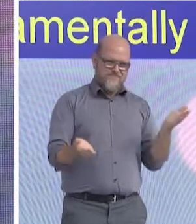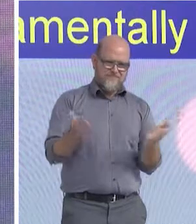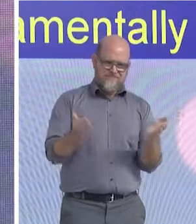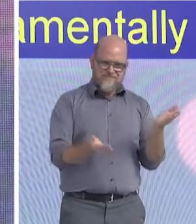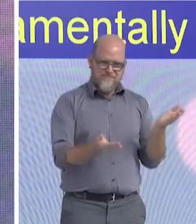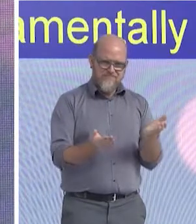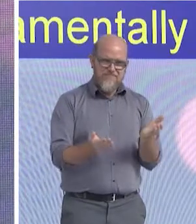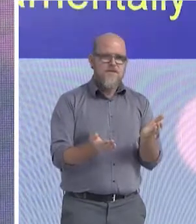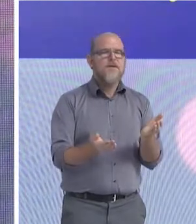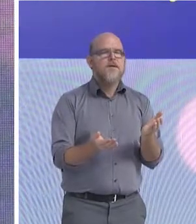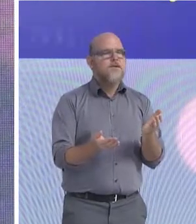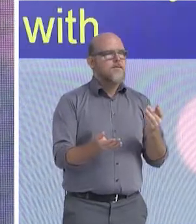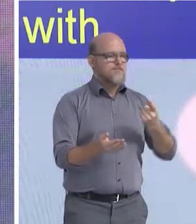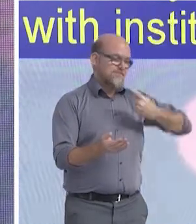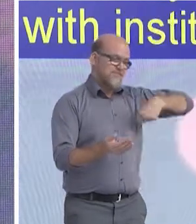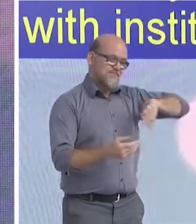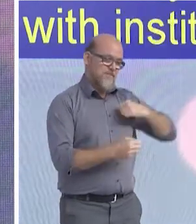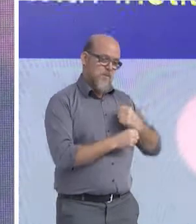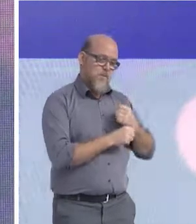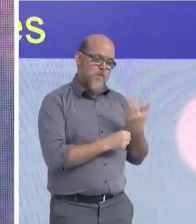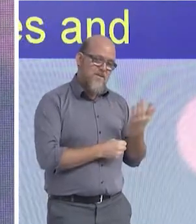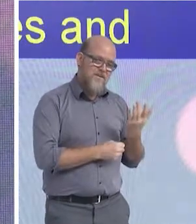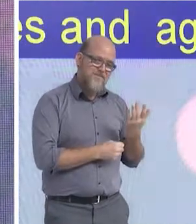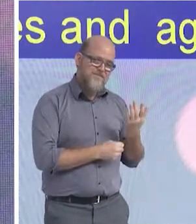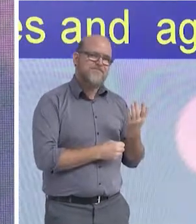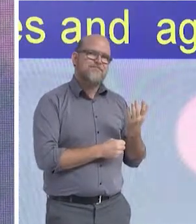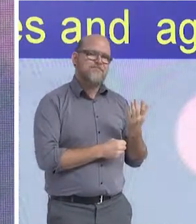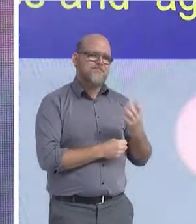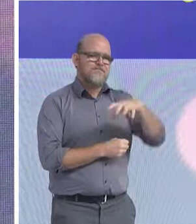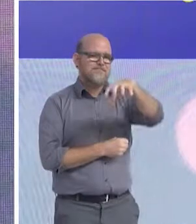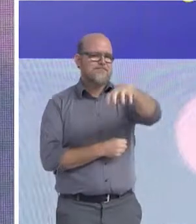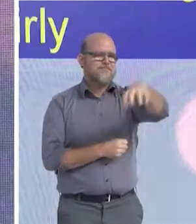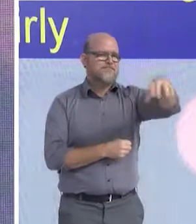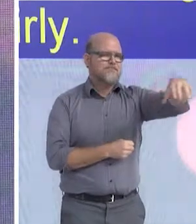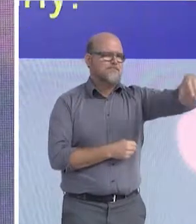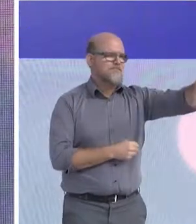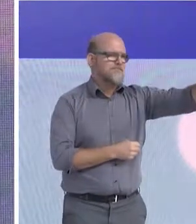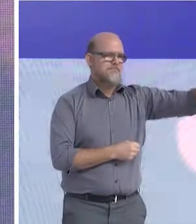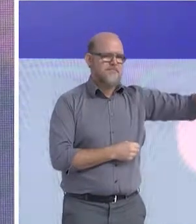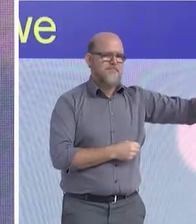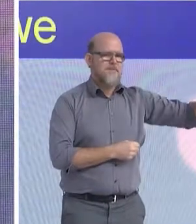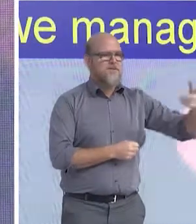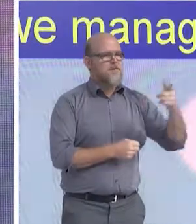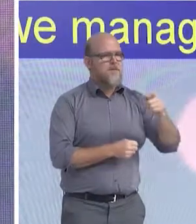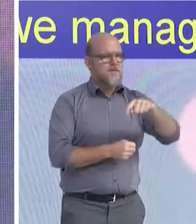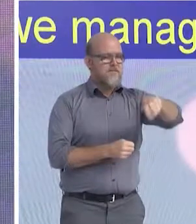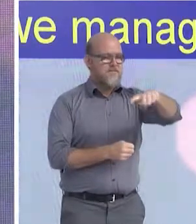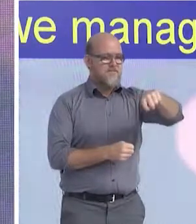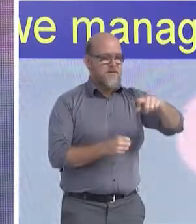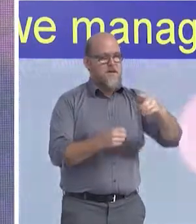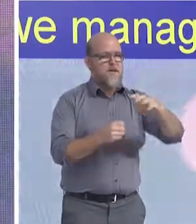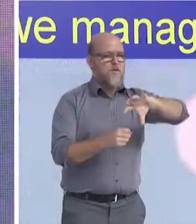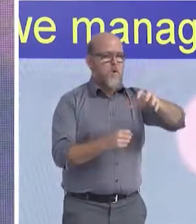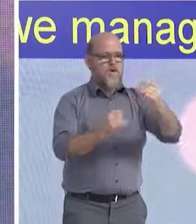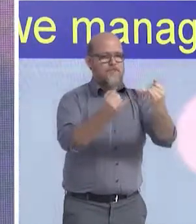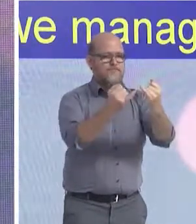fairness, with institutions and bodies and agencies treating people fairly. So when we manage to get, let's say, accessible housing